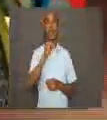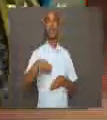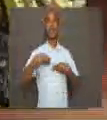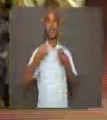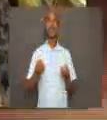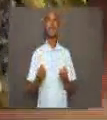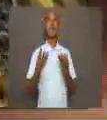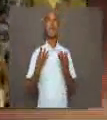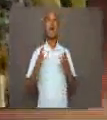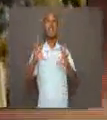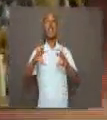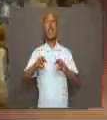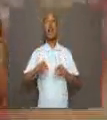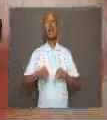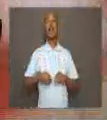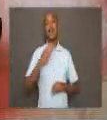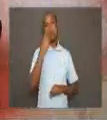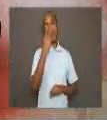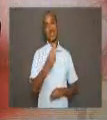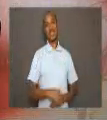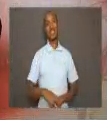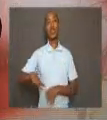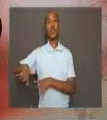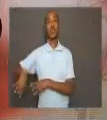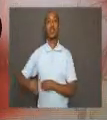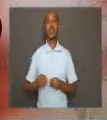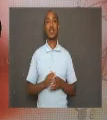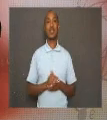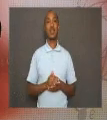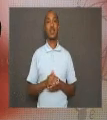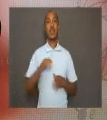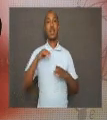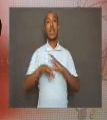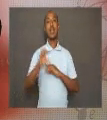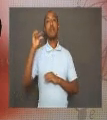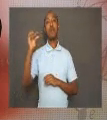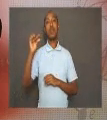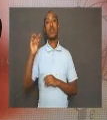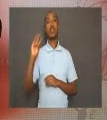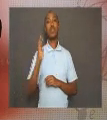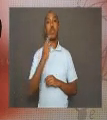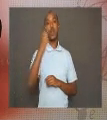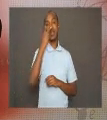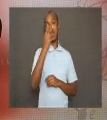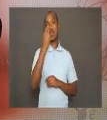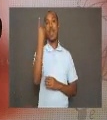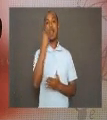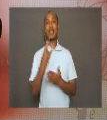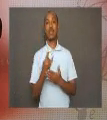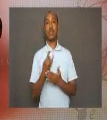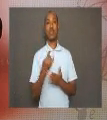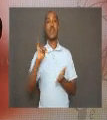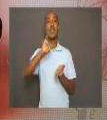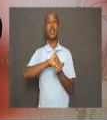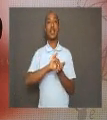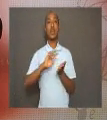more attractive appearance. Students, in a moment, you will see a list of the